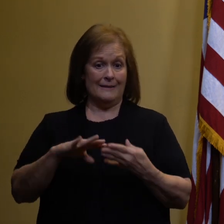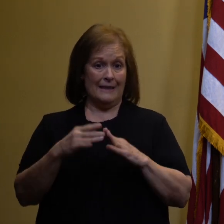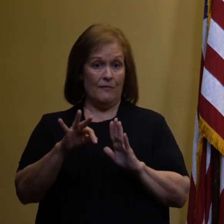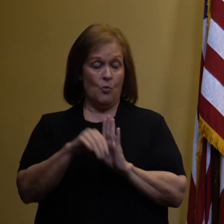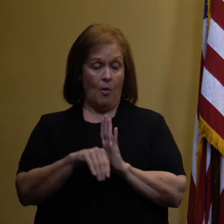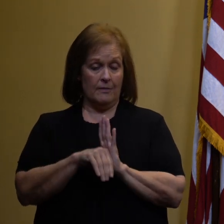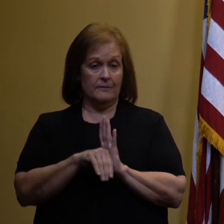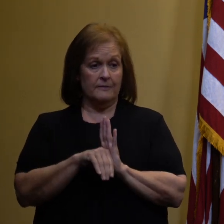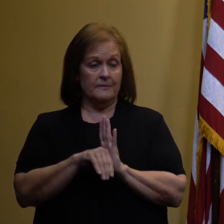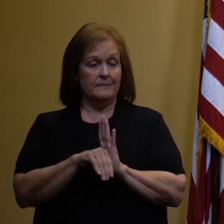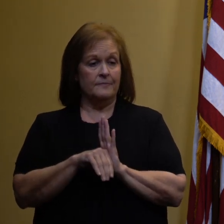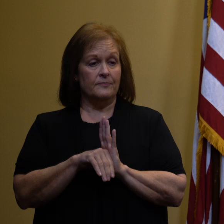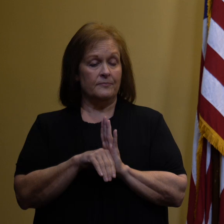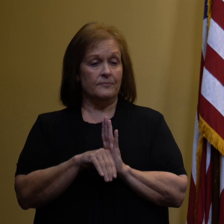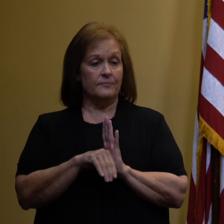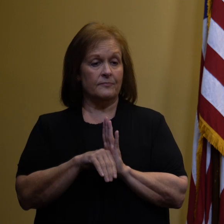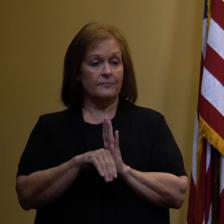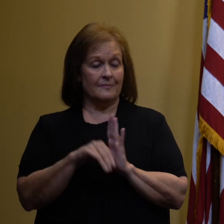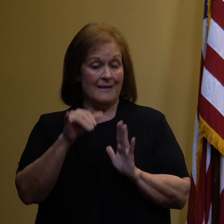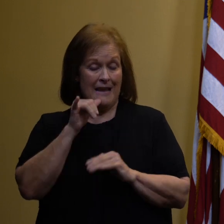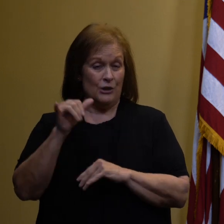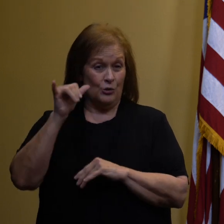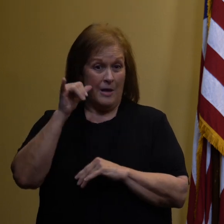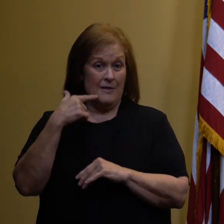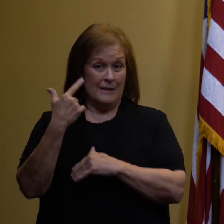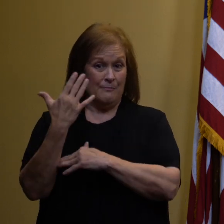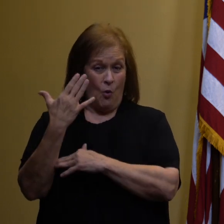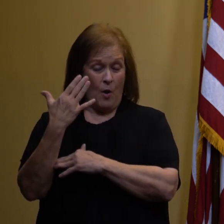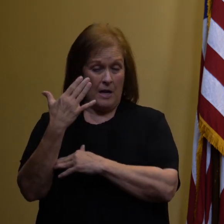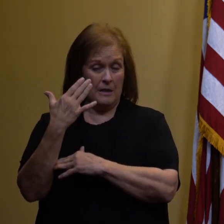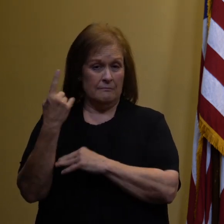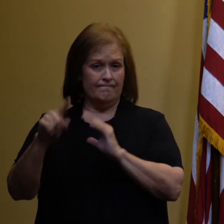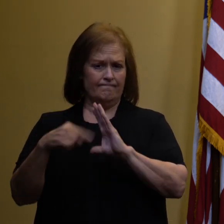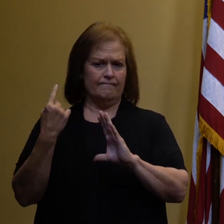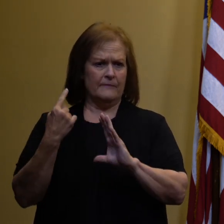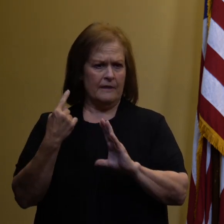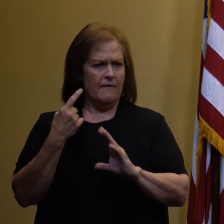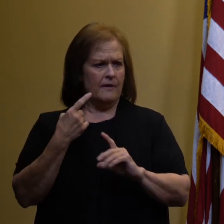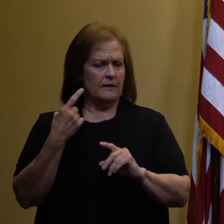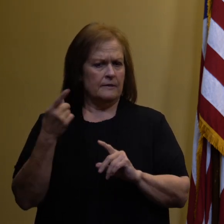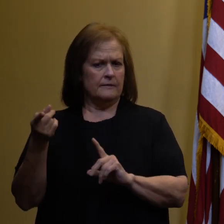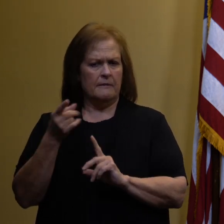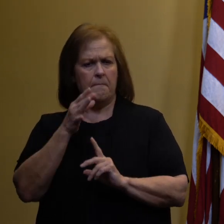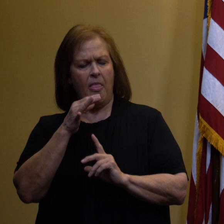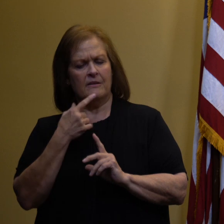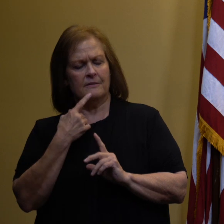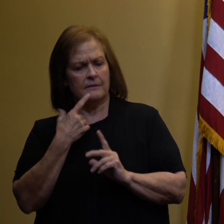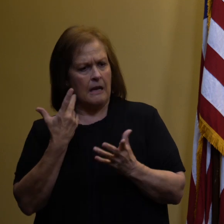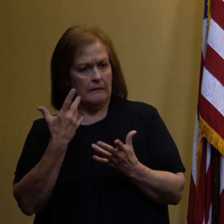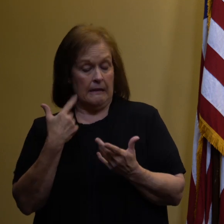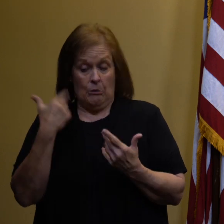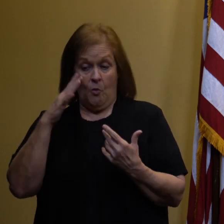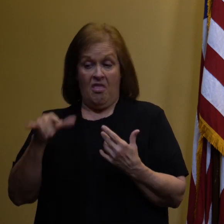New Orleans. I was greeted on yesterday morning by an email from a mother that I